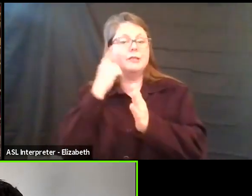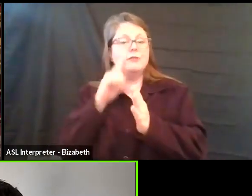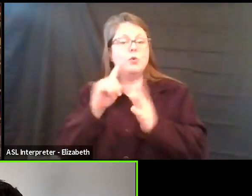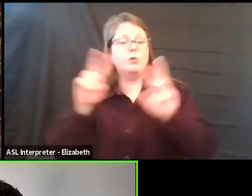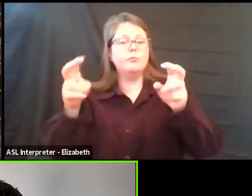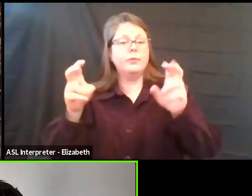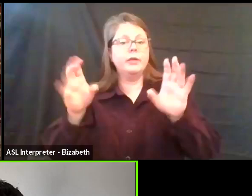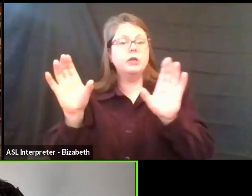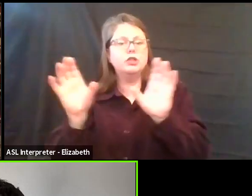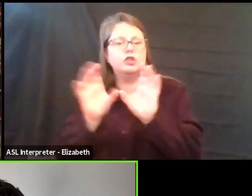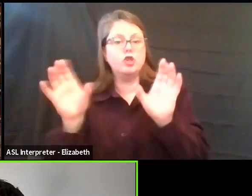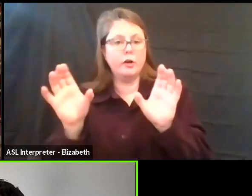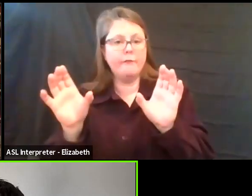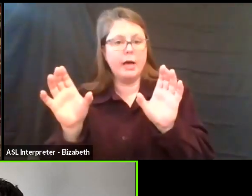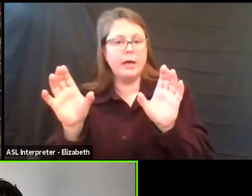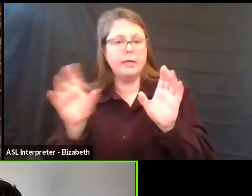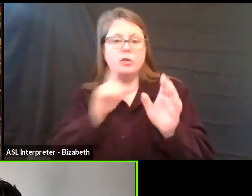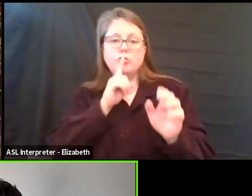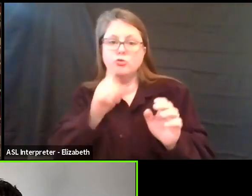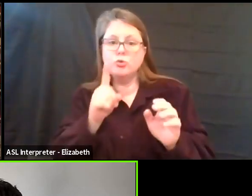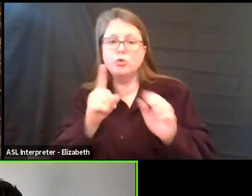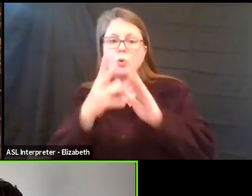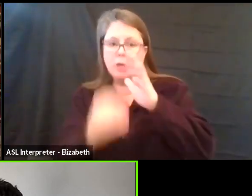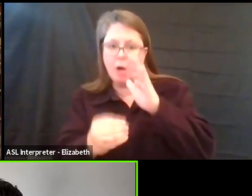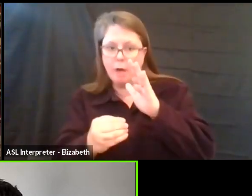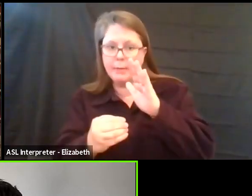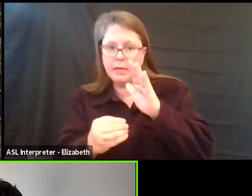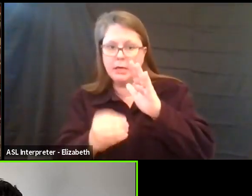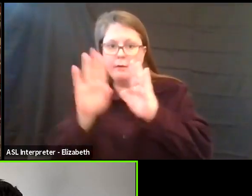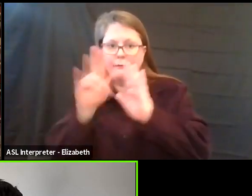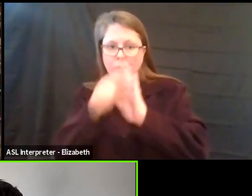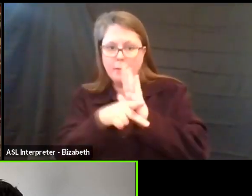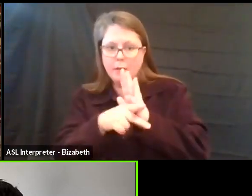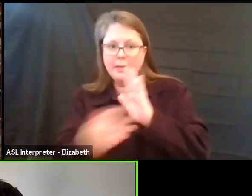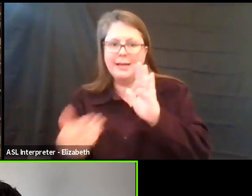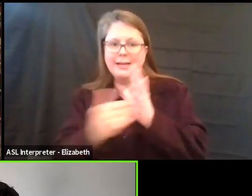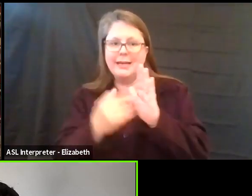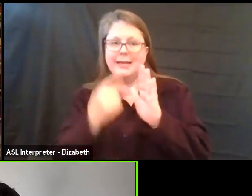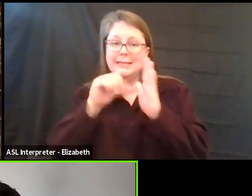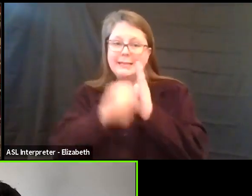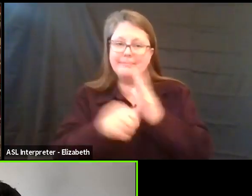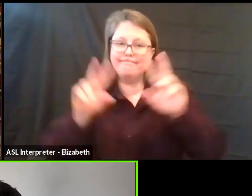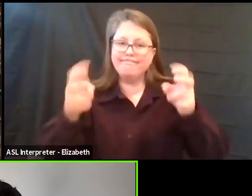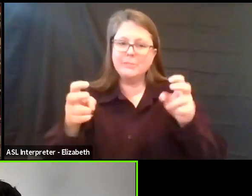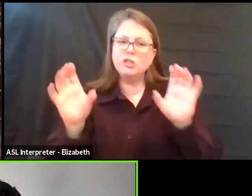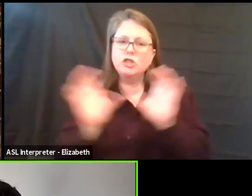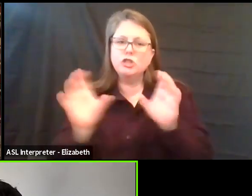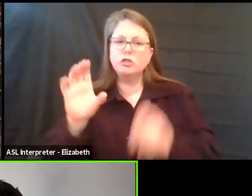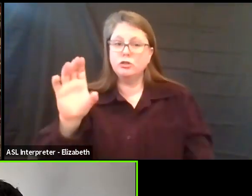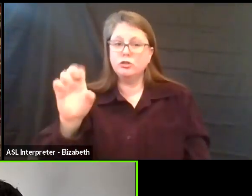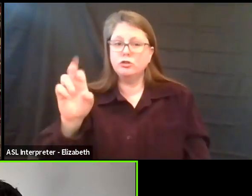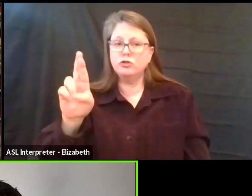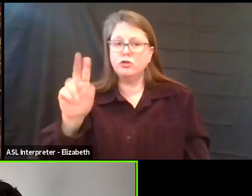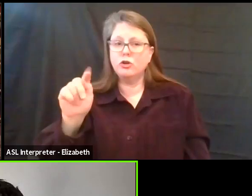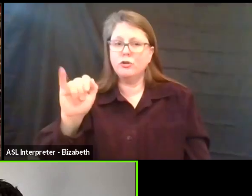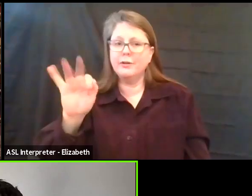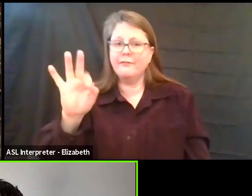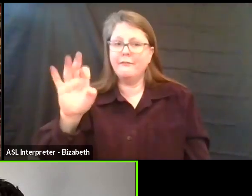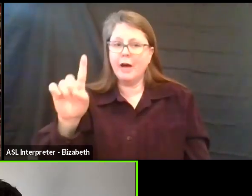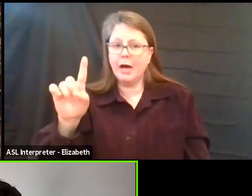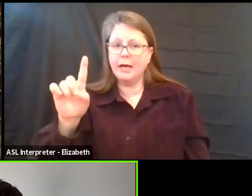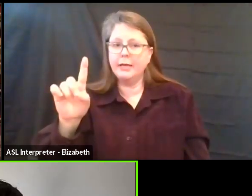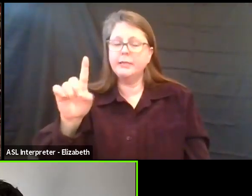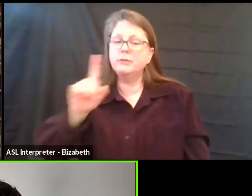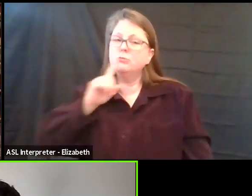their policy. And I'm going to say that again, a certified true copy. And what that's going to do is it's going to give you